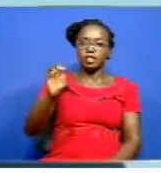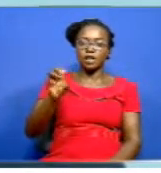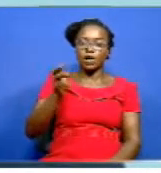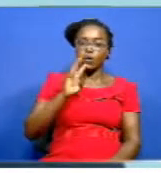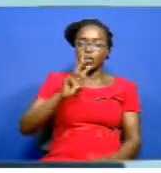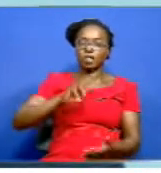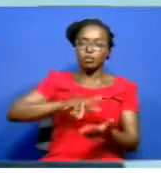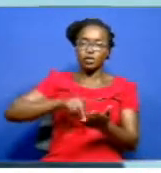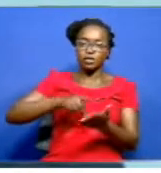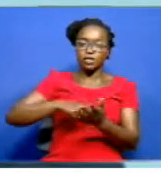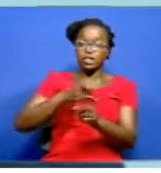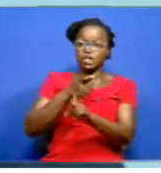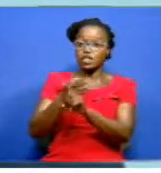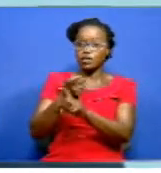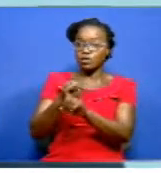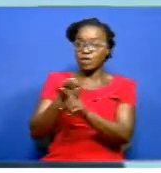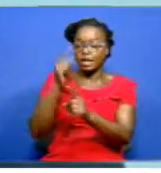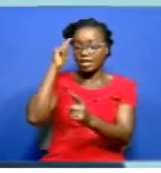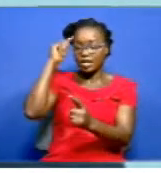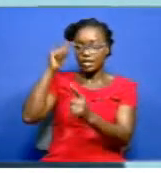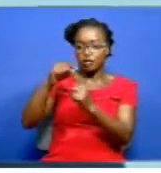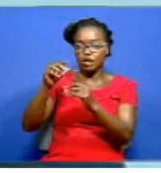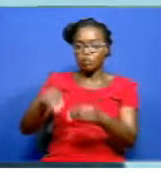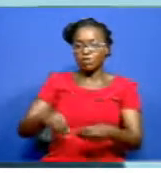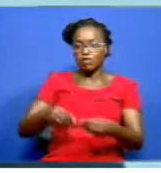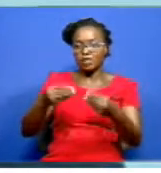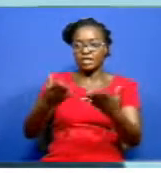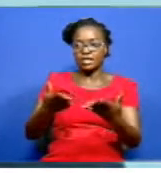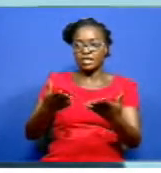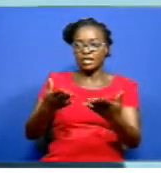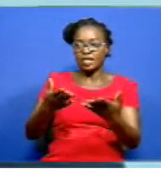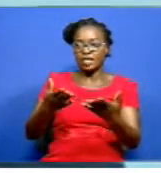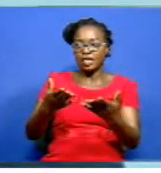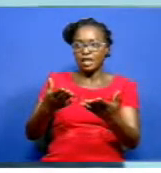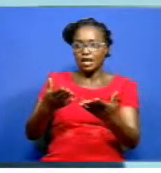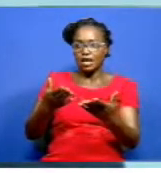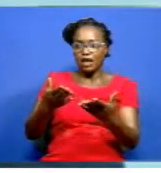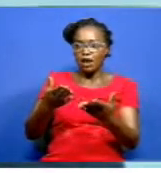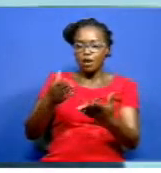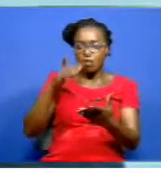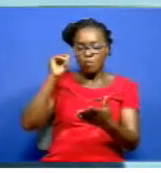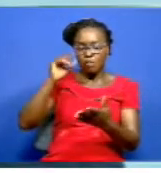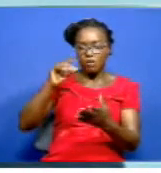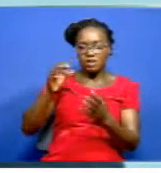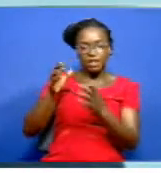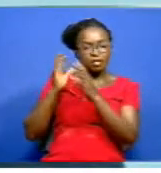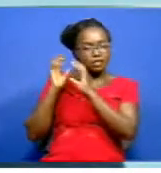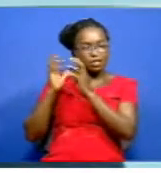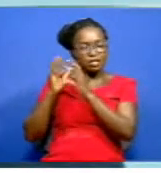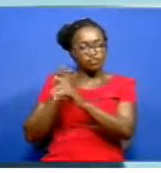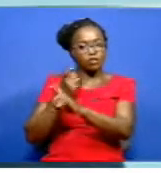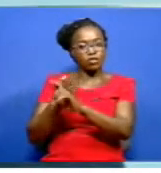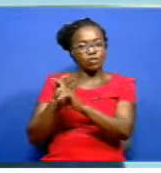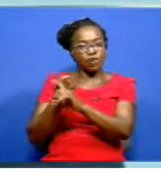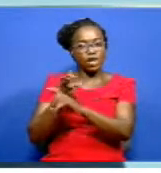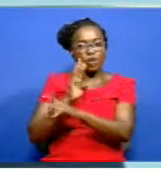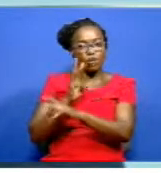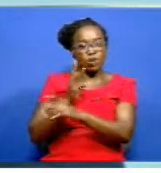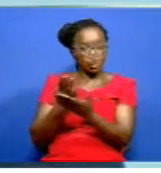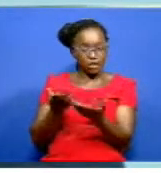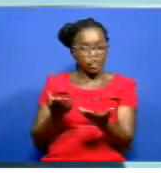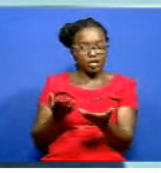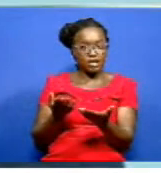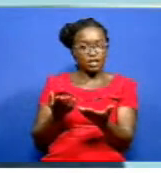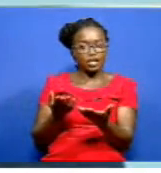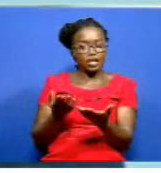Kwale. It is aimed at providing the whole of Mombasa, Kilifi, and Kwale with water.